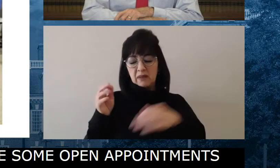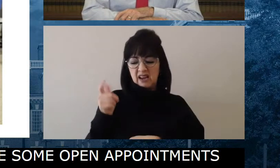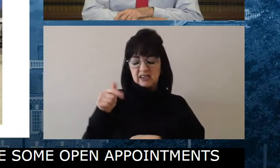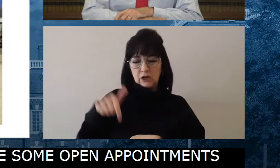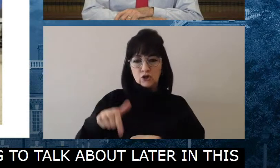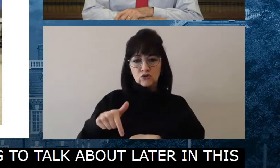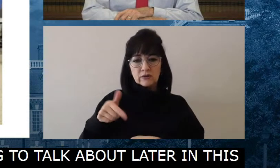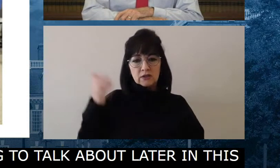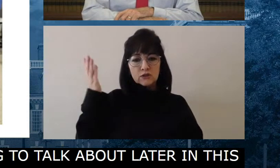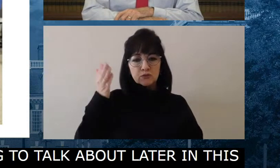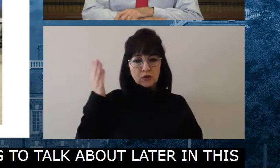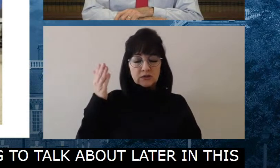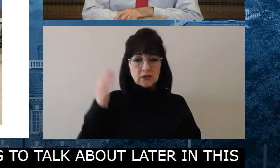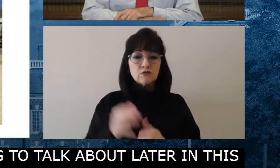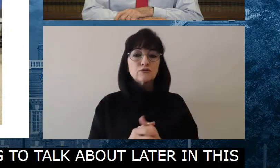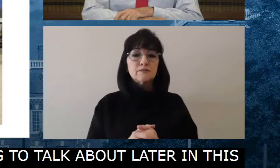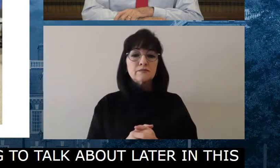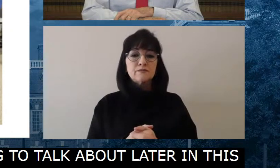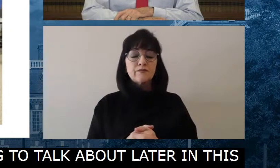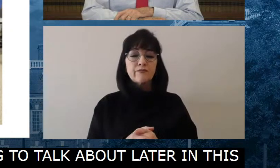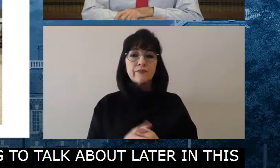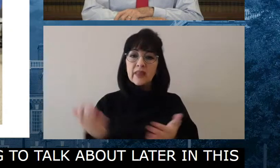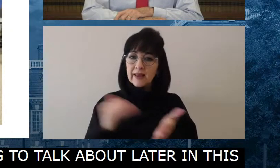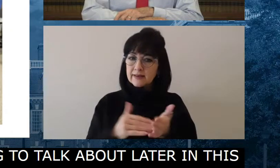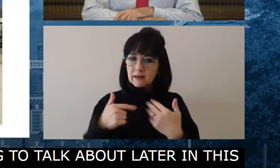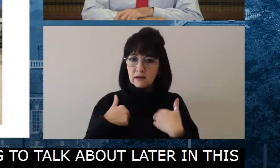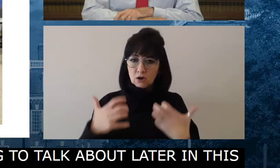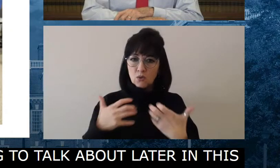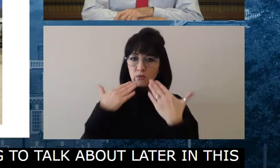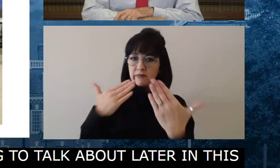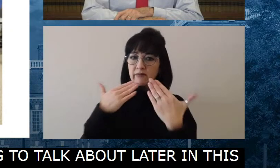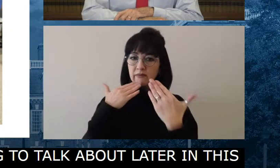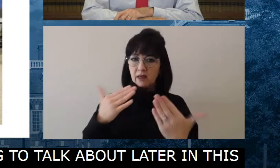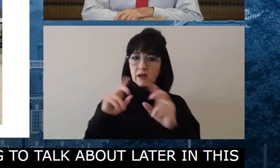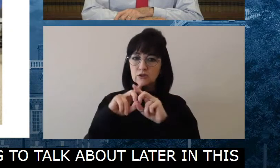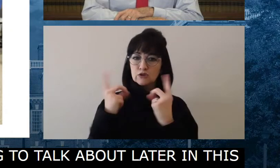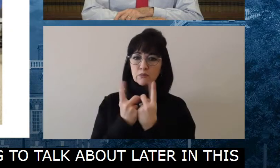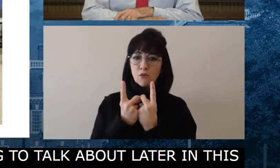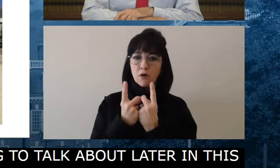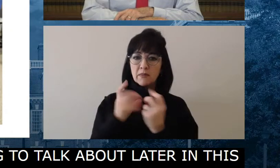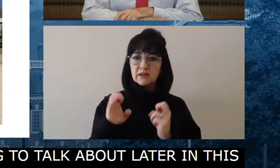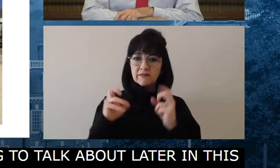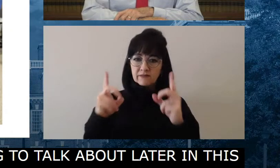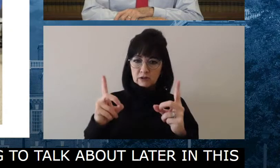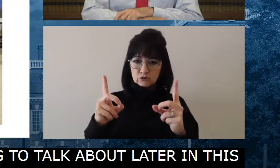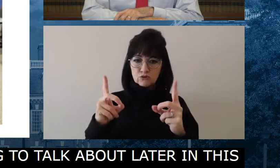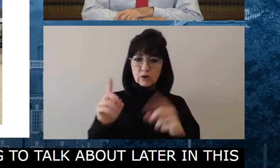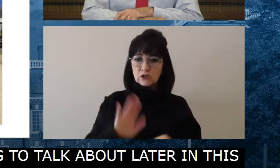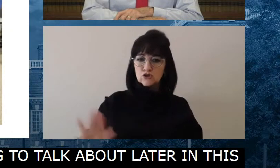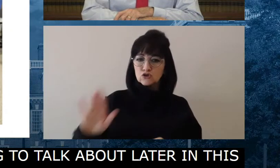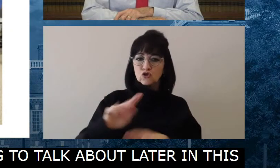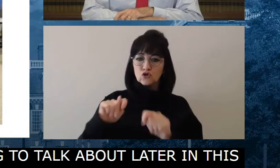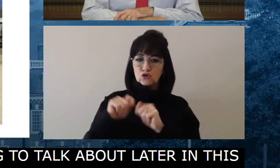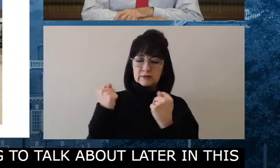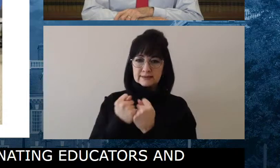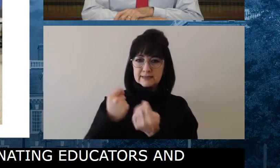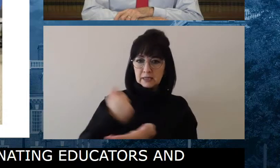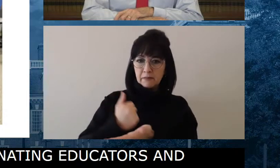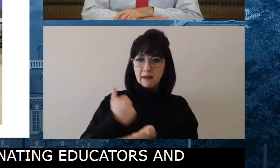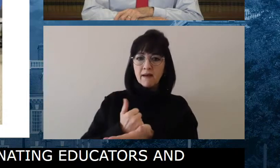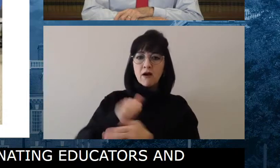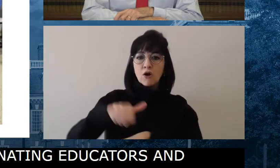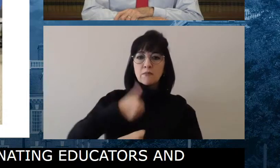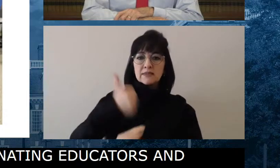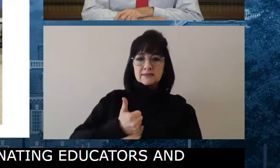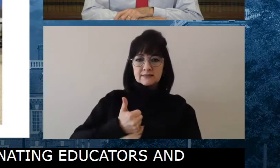staff. Again, want to thank the Department of Education and their team for setting up these clinics. I attended one at